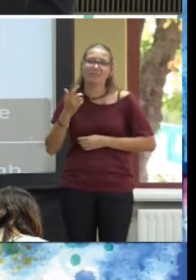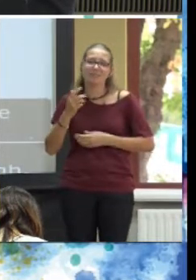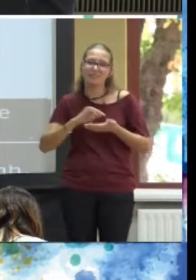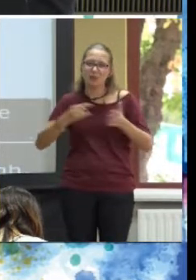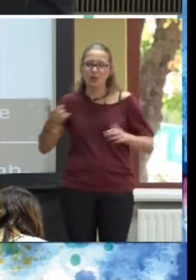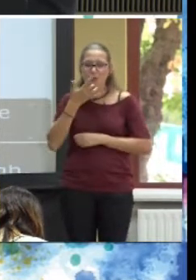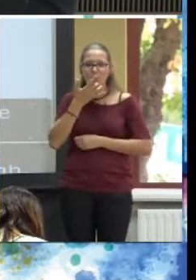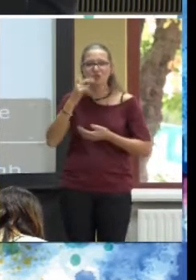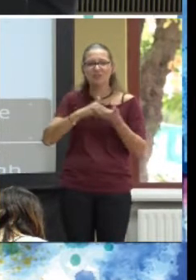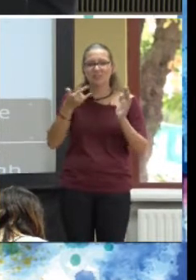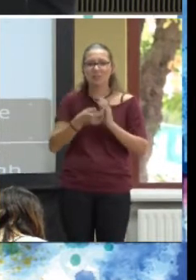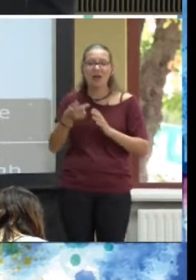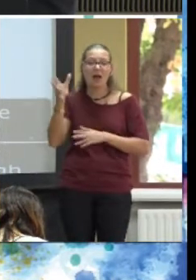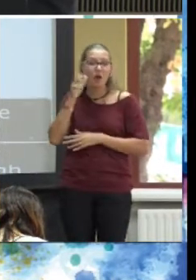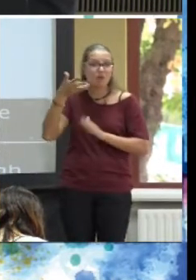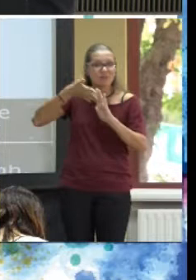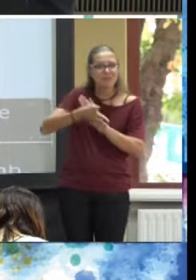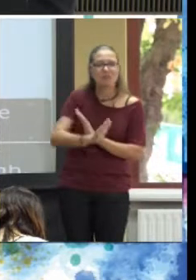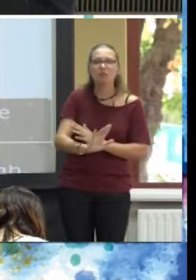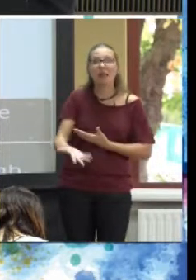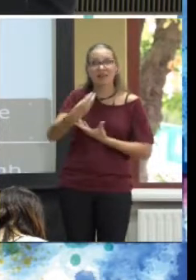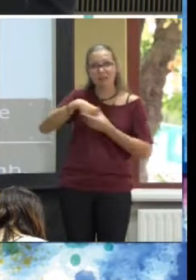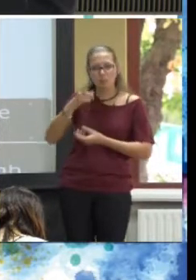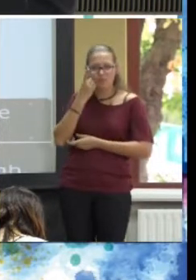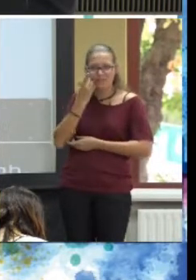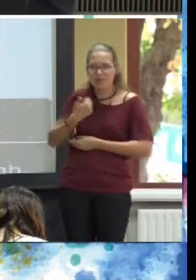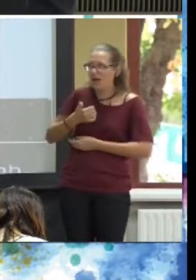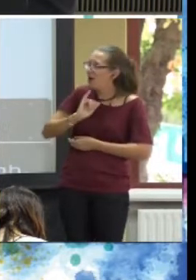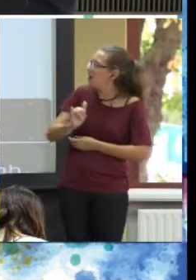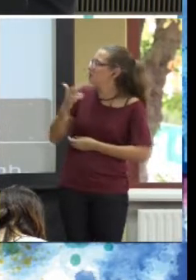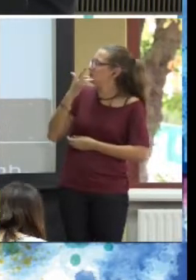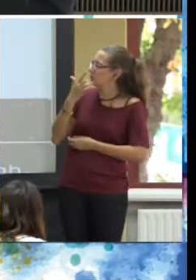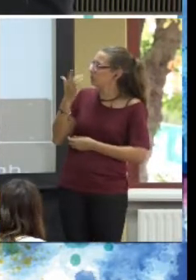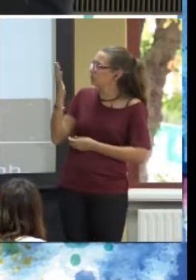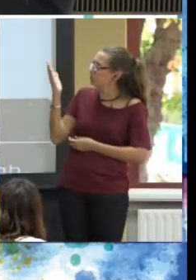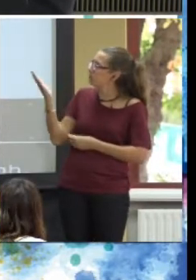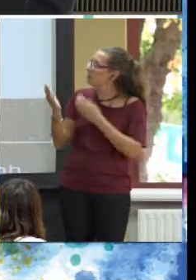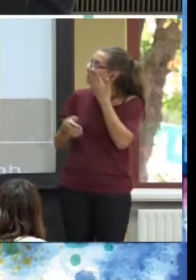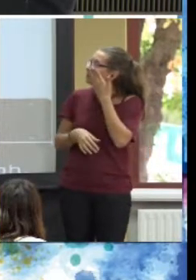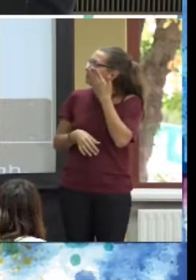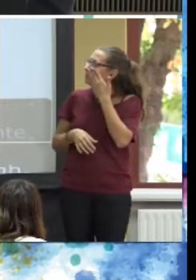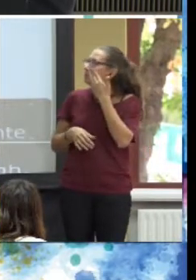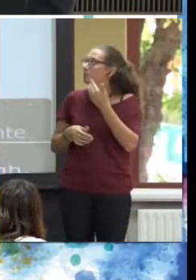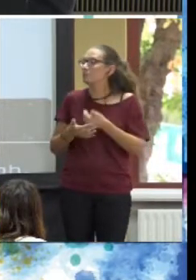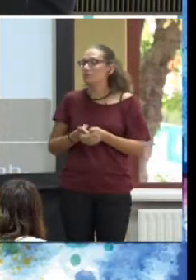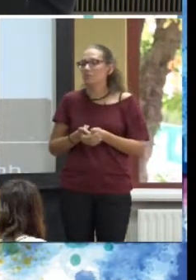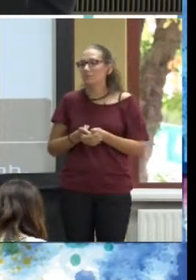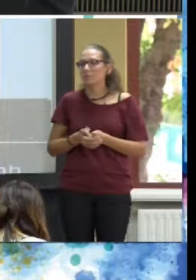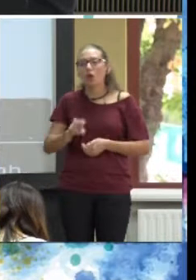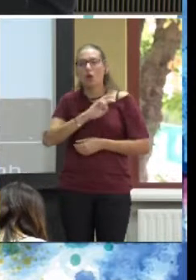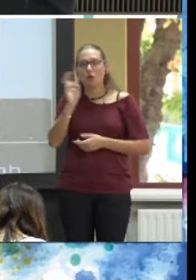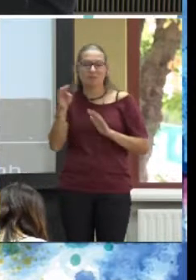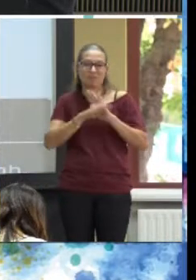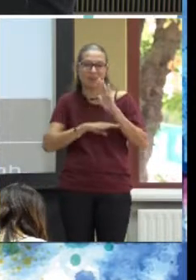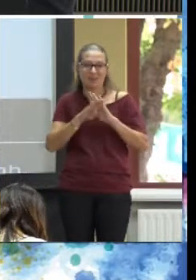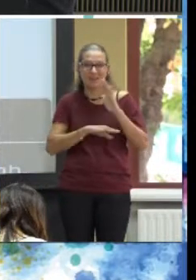and compatibility with audio description programs that some phones already include, such as VoiceOver, and there's some